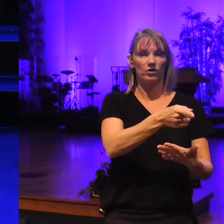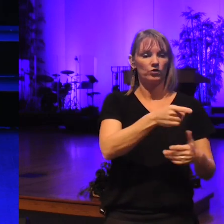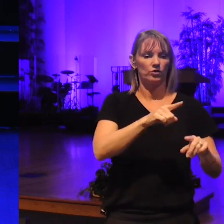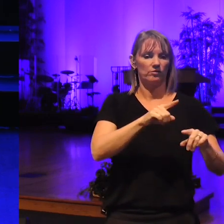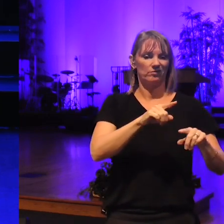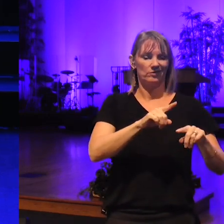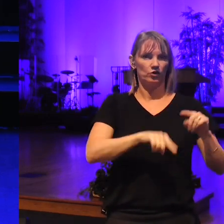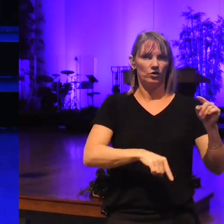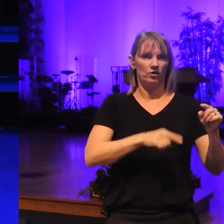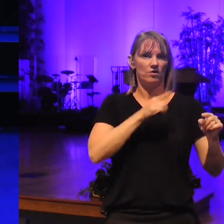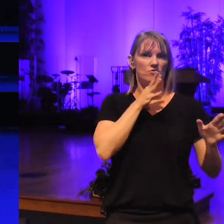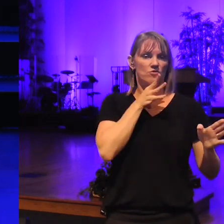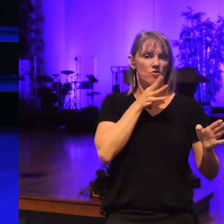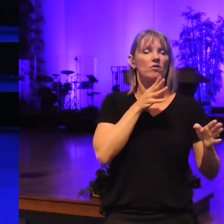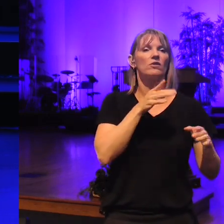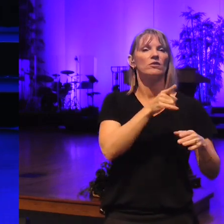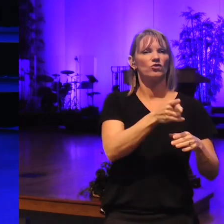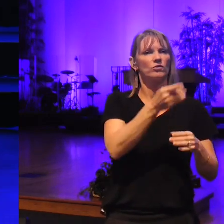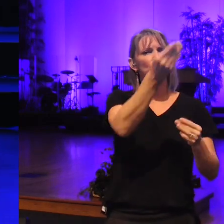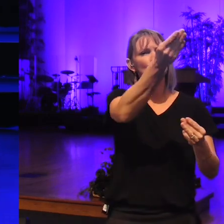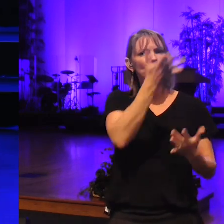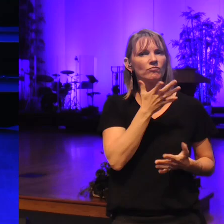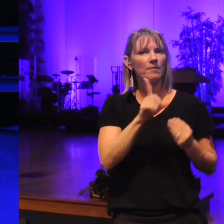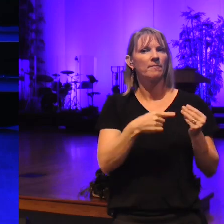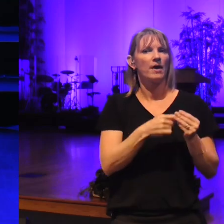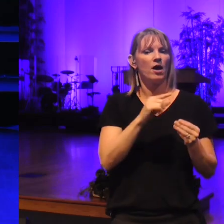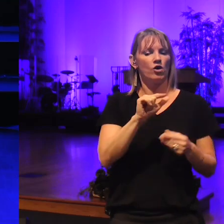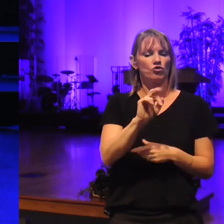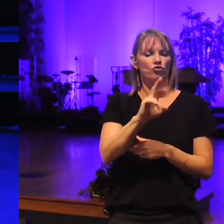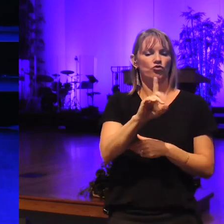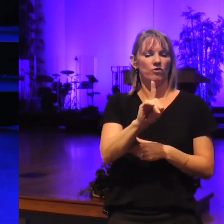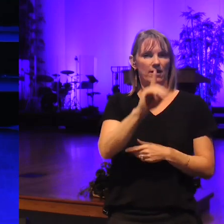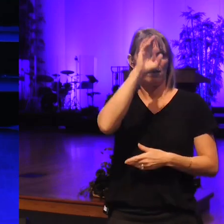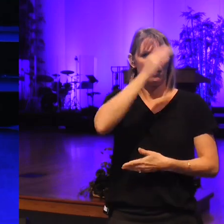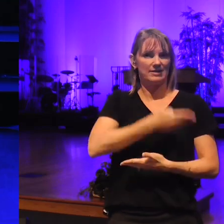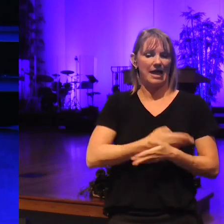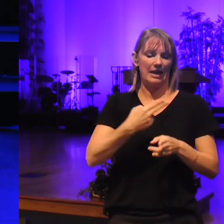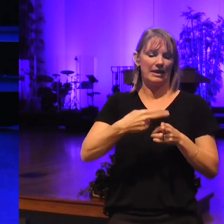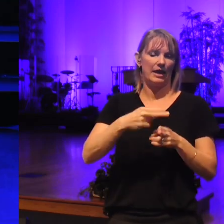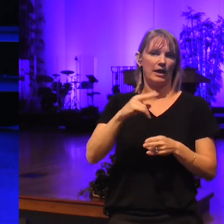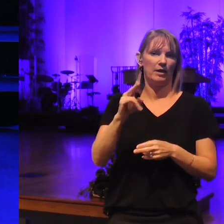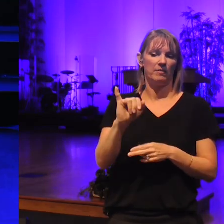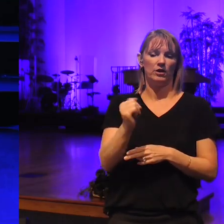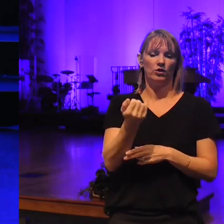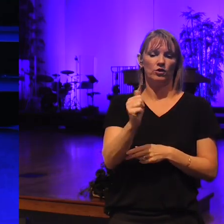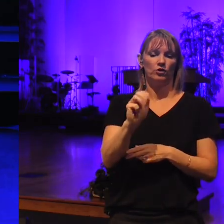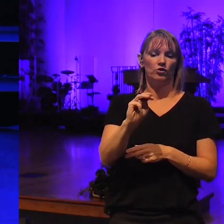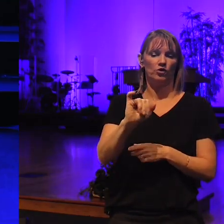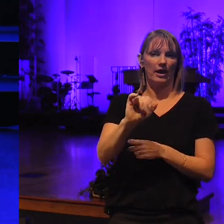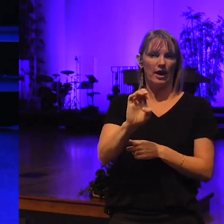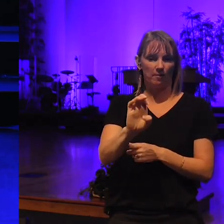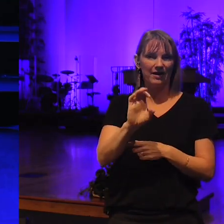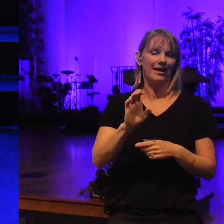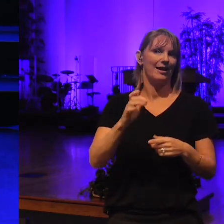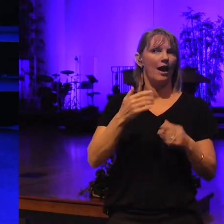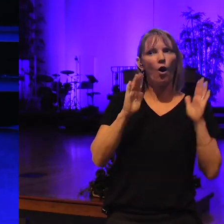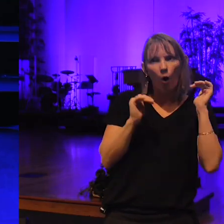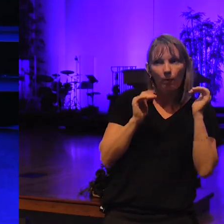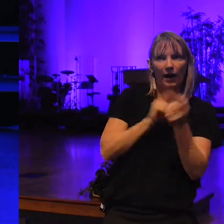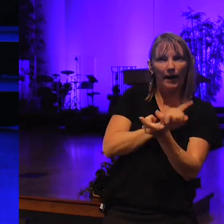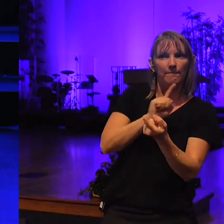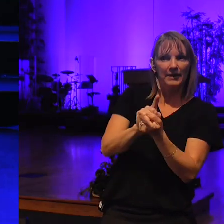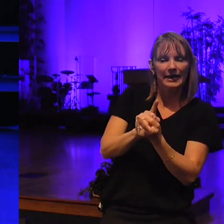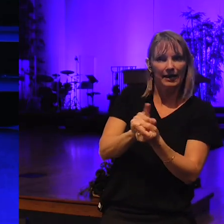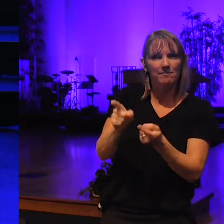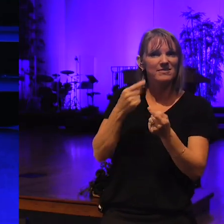talk anymore, she shared with me about this grandson. His name was Jamie. And I thought, oh, I hope someday I meet Jamie. He sounds like a great